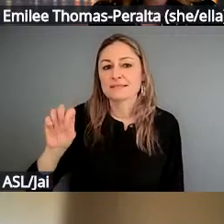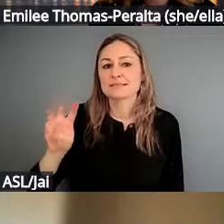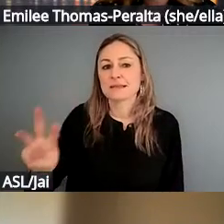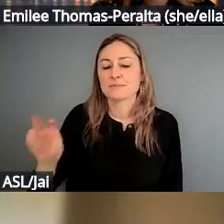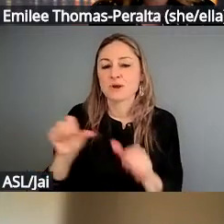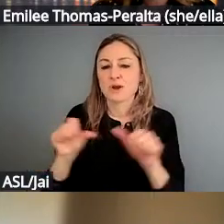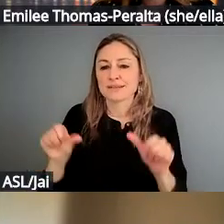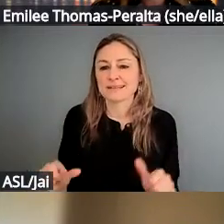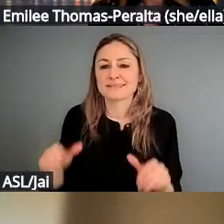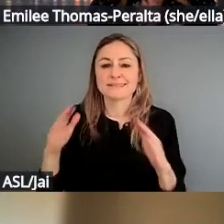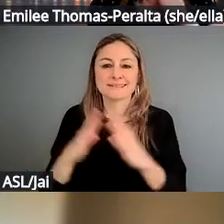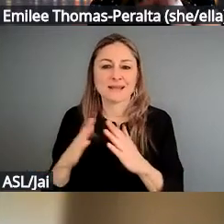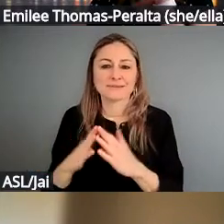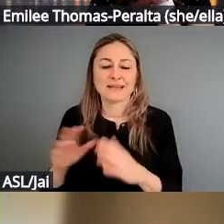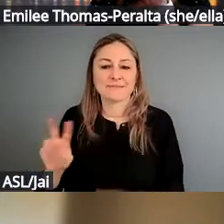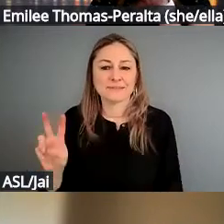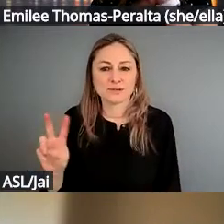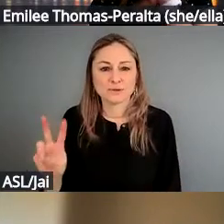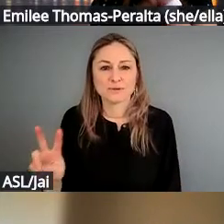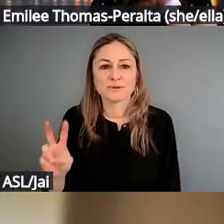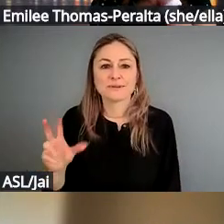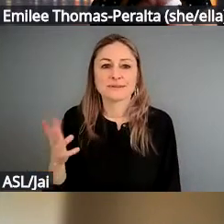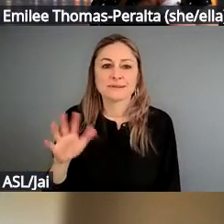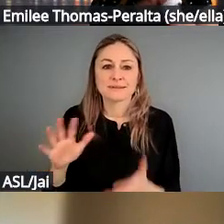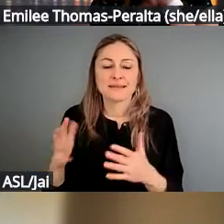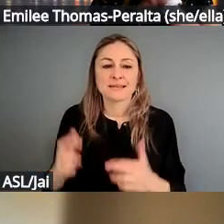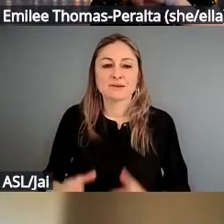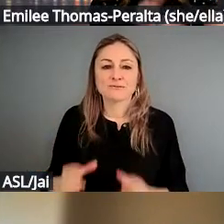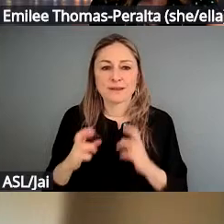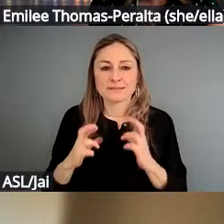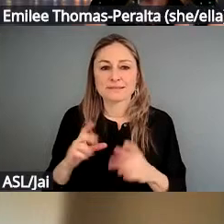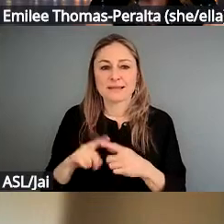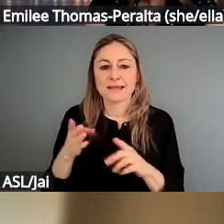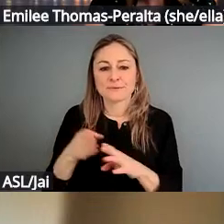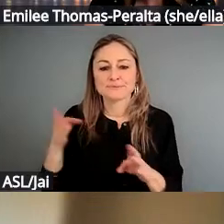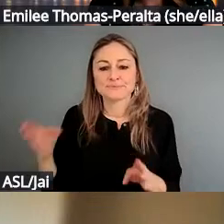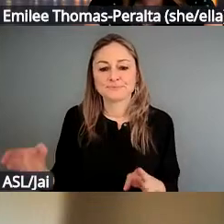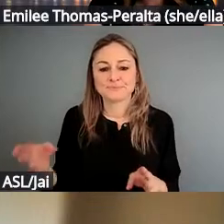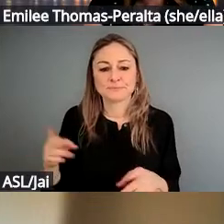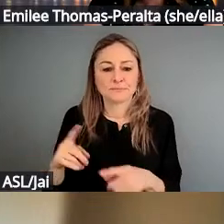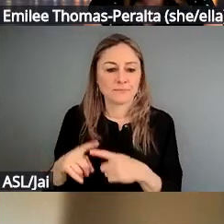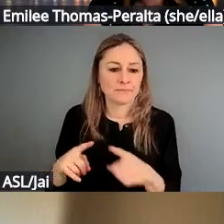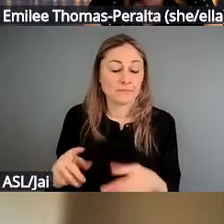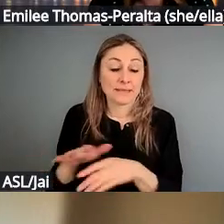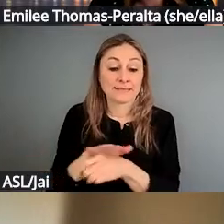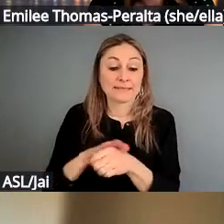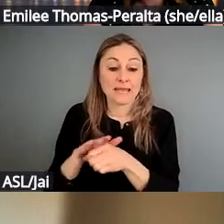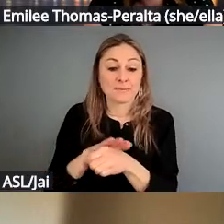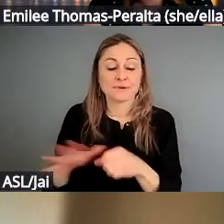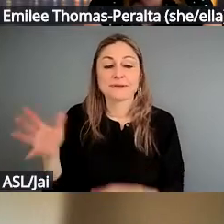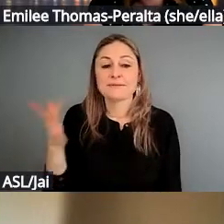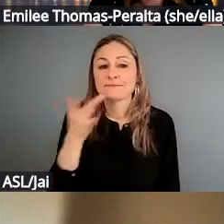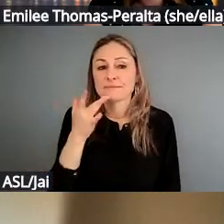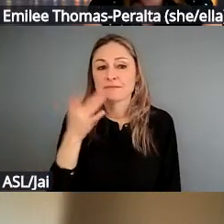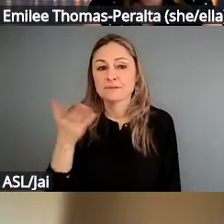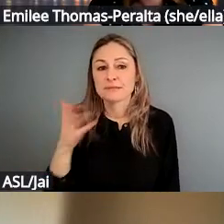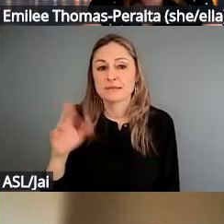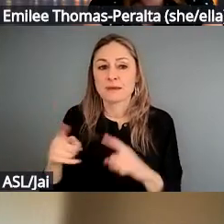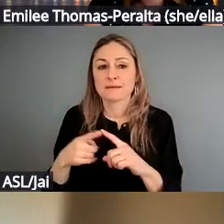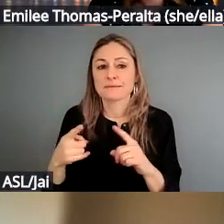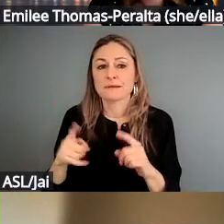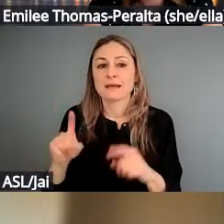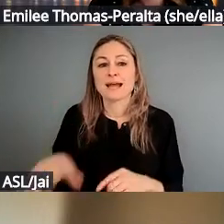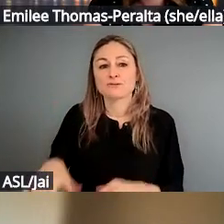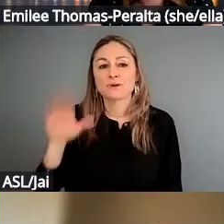downtown Vancouver and a neighborhood or resident of the Arnada neighborhood. Favorite thing or best thing about where I grew up in